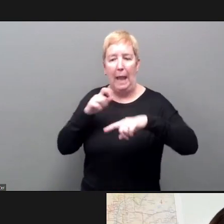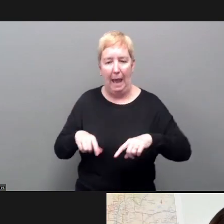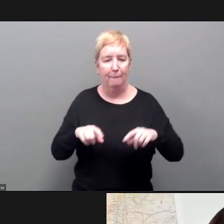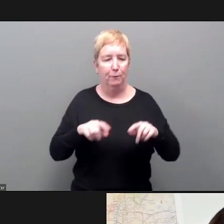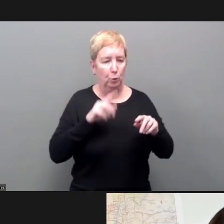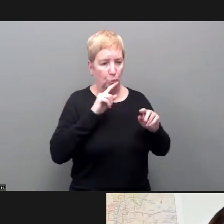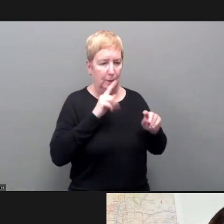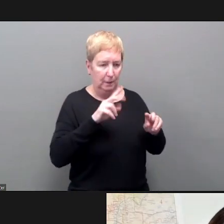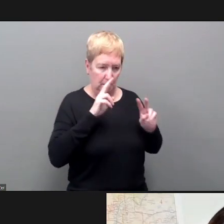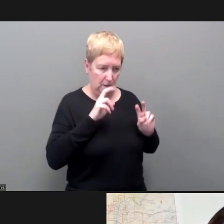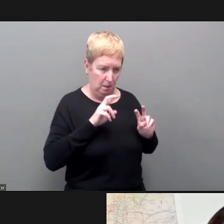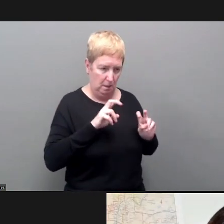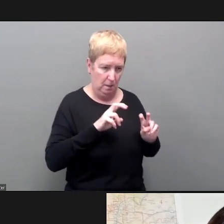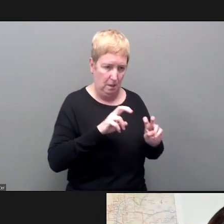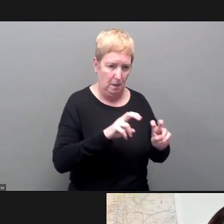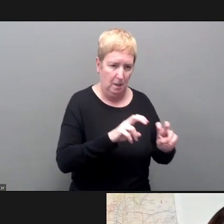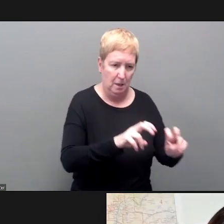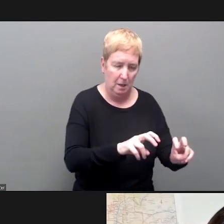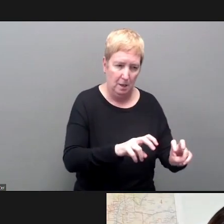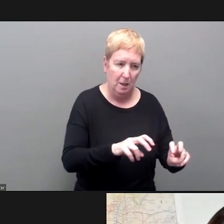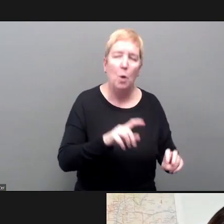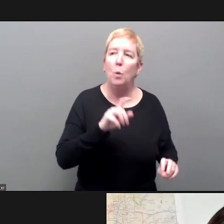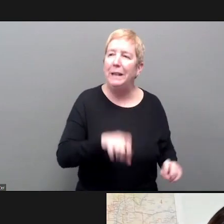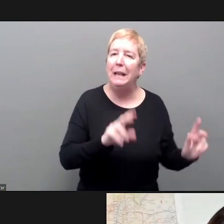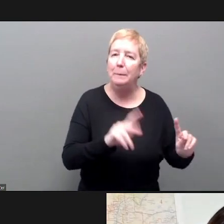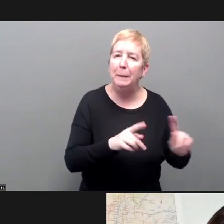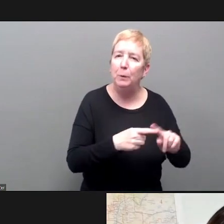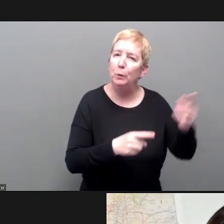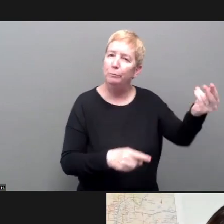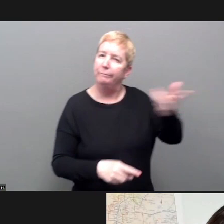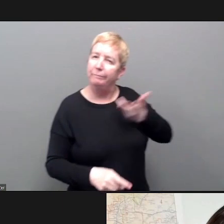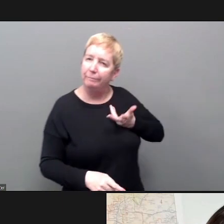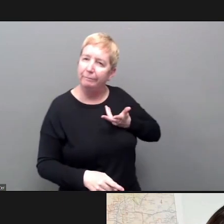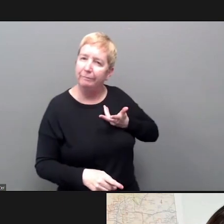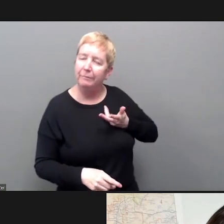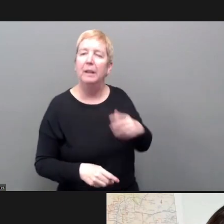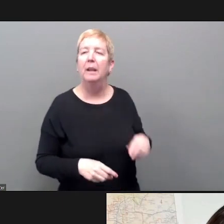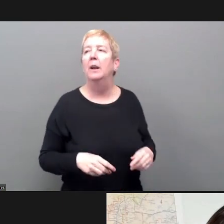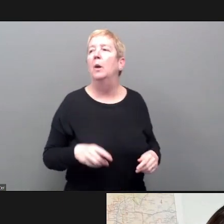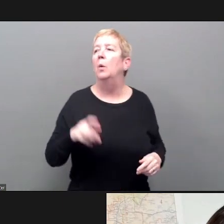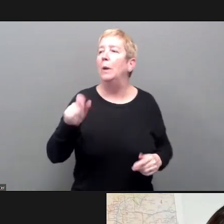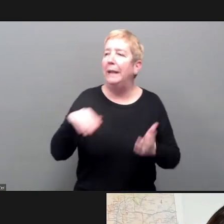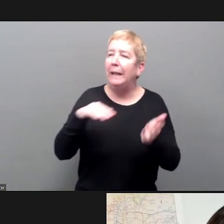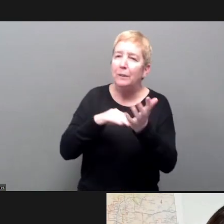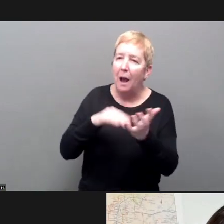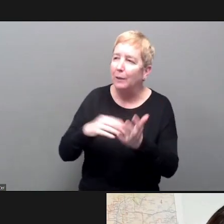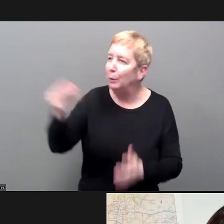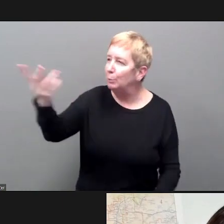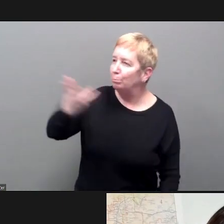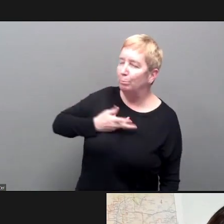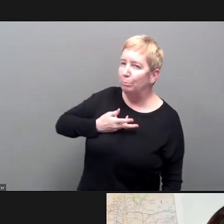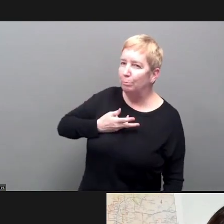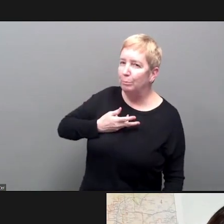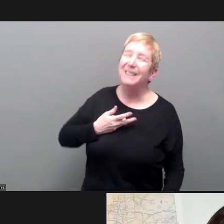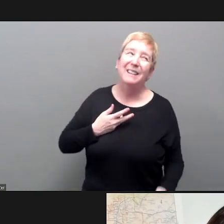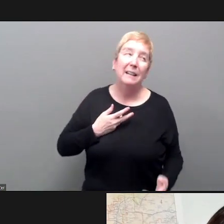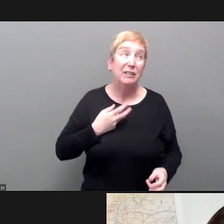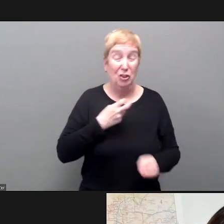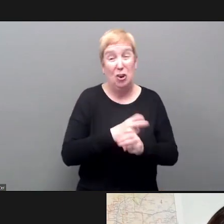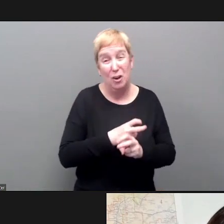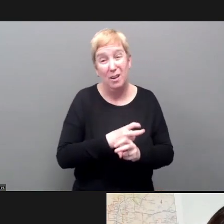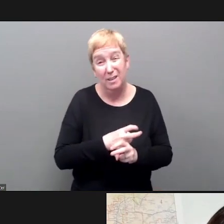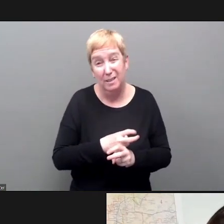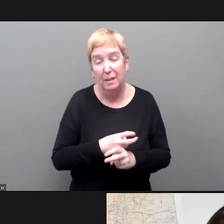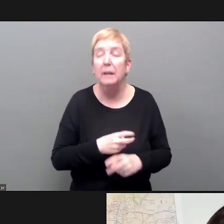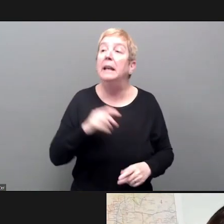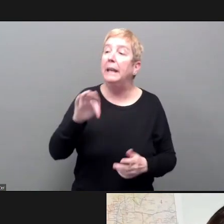which isn't reliable, provider reporting, which, that's hard. It's an extra step. But for providers